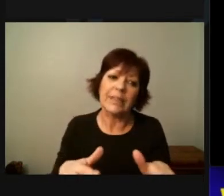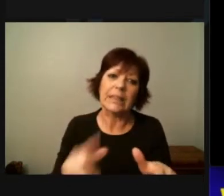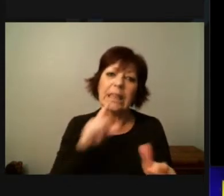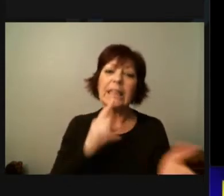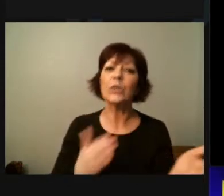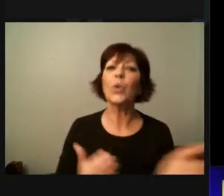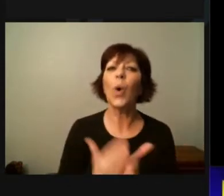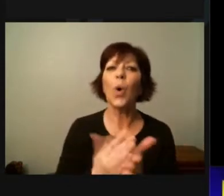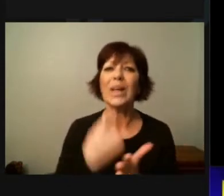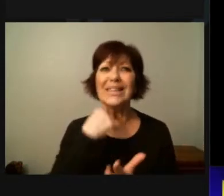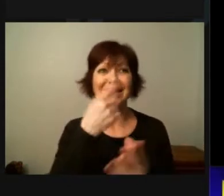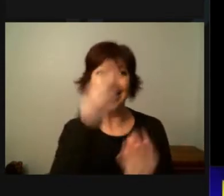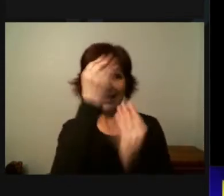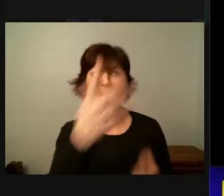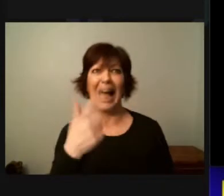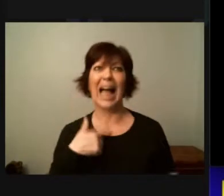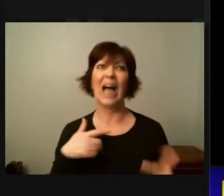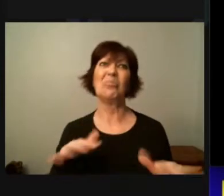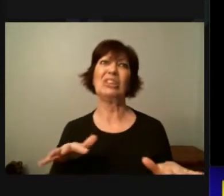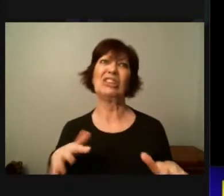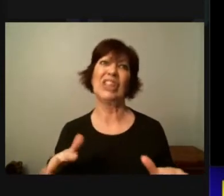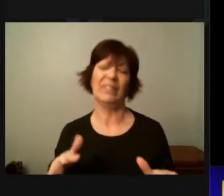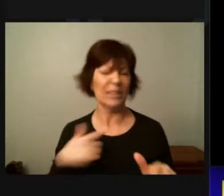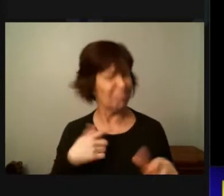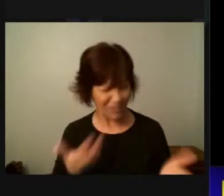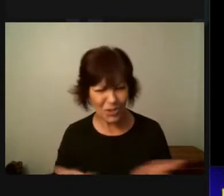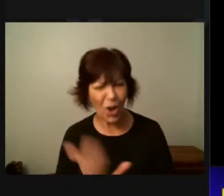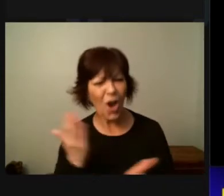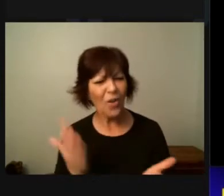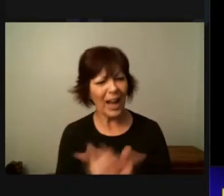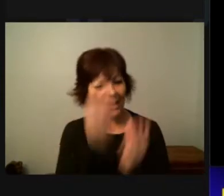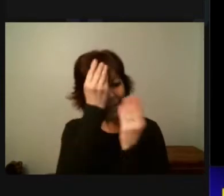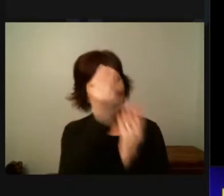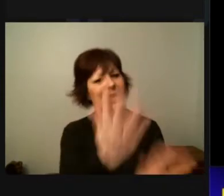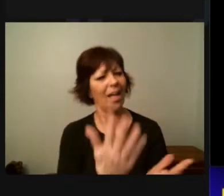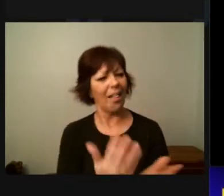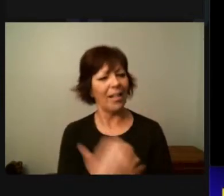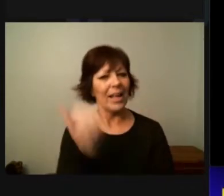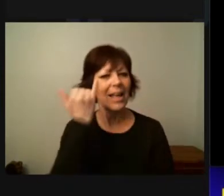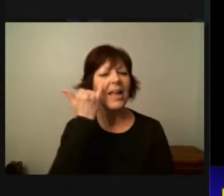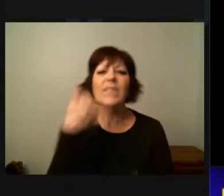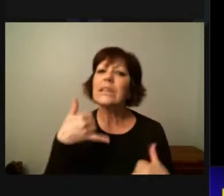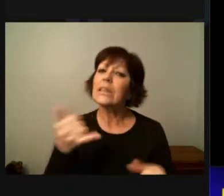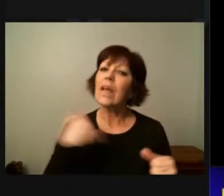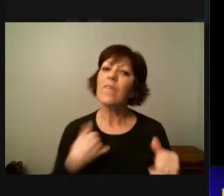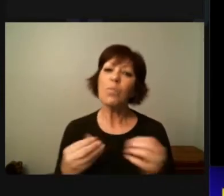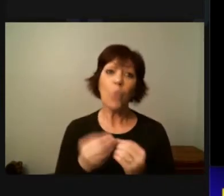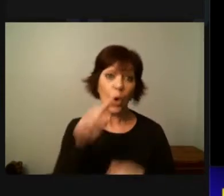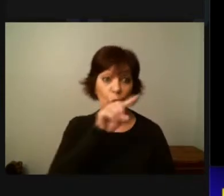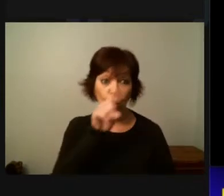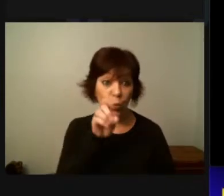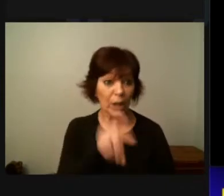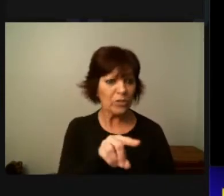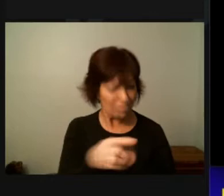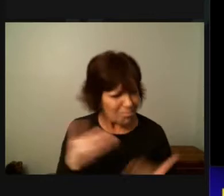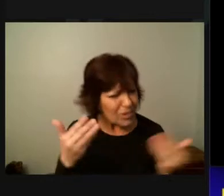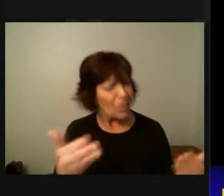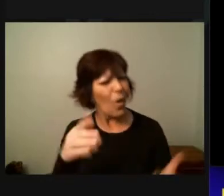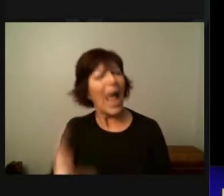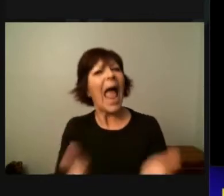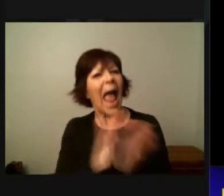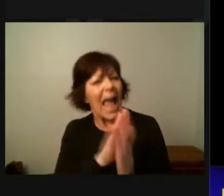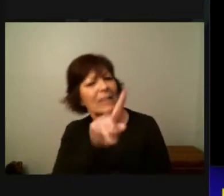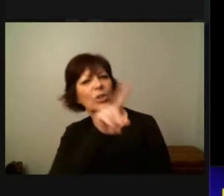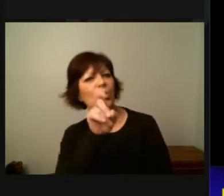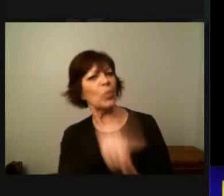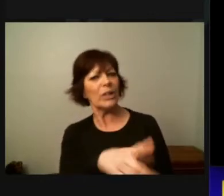that to those two people sitting in front of you. And if you still have any questions at this point, go ahead and ask them.